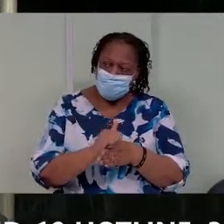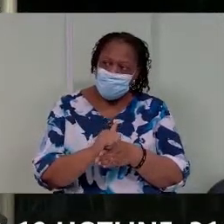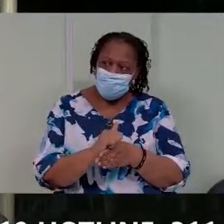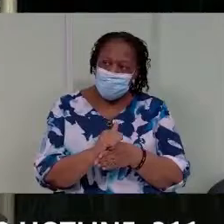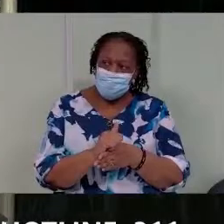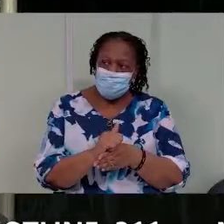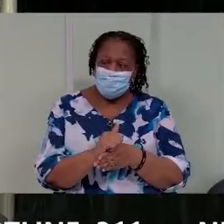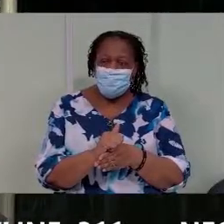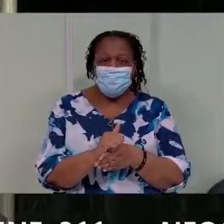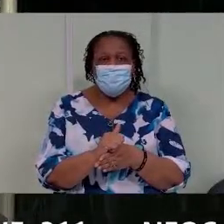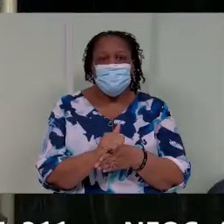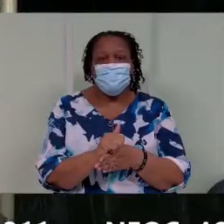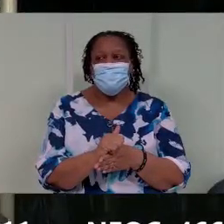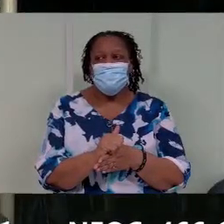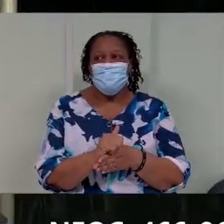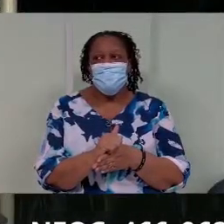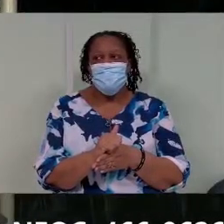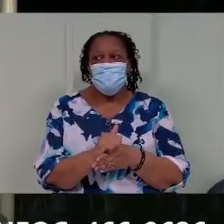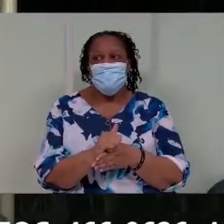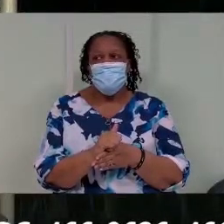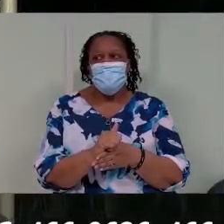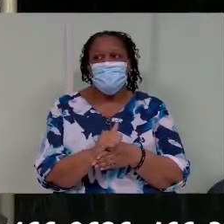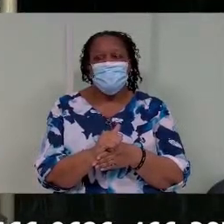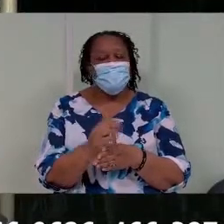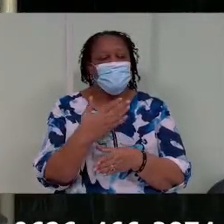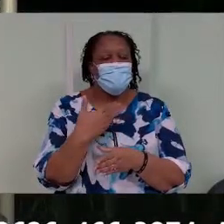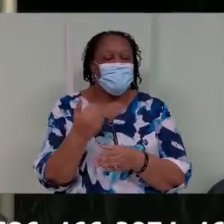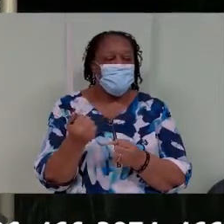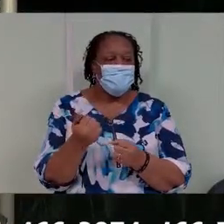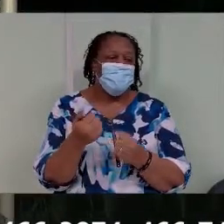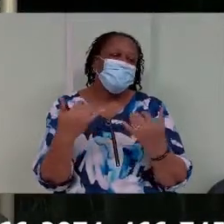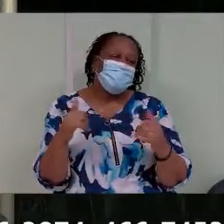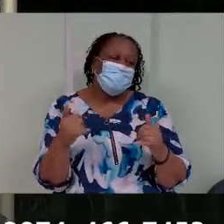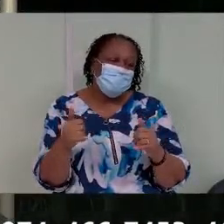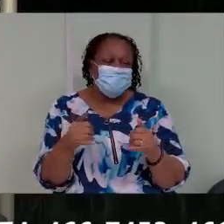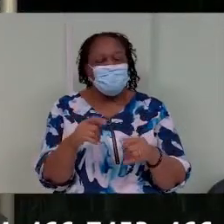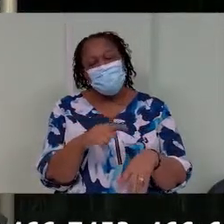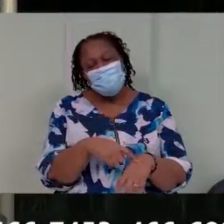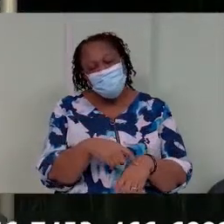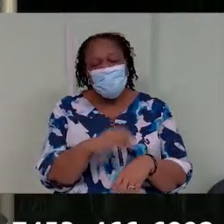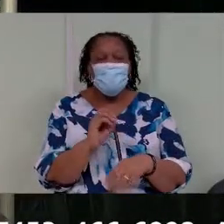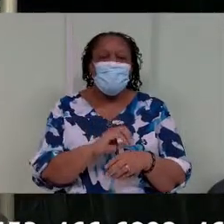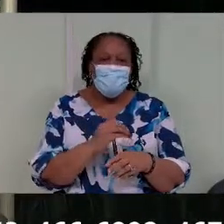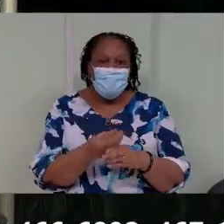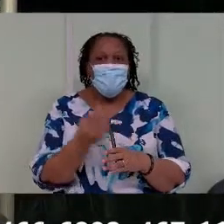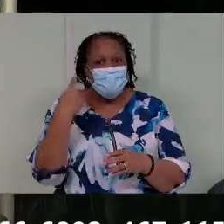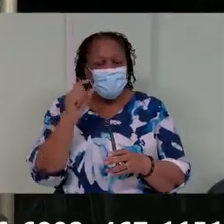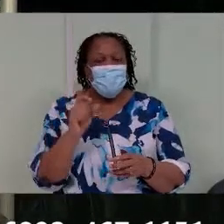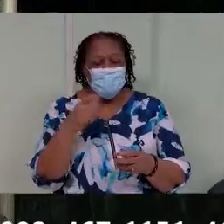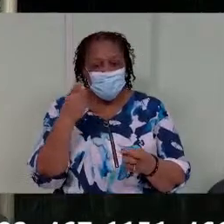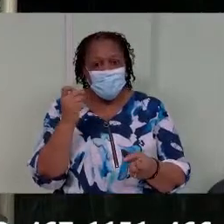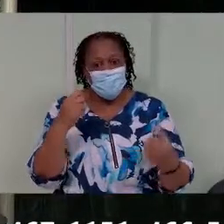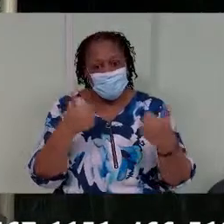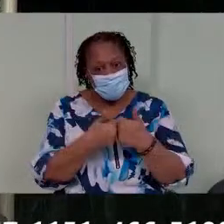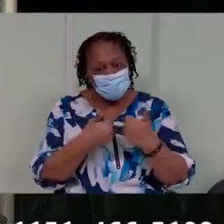sessions for amateur or recreational sporting events. However, the basic